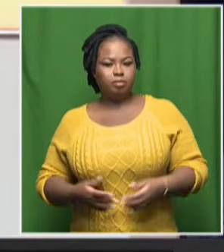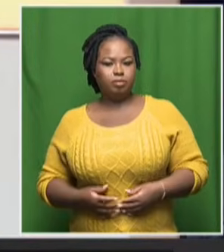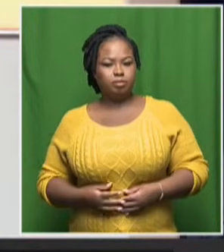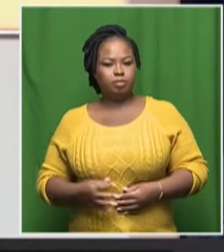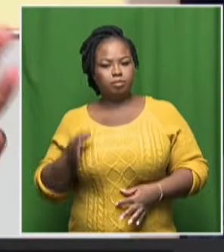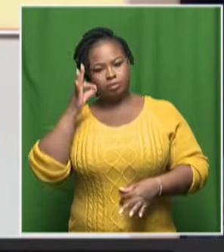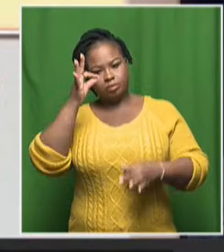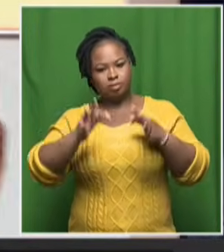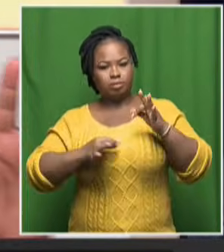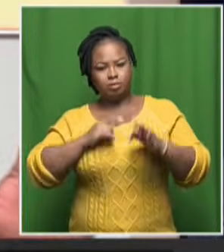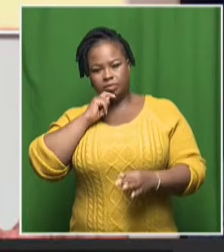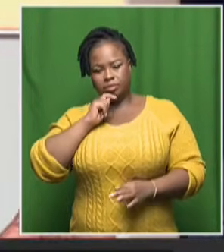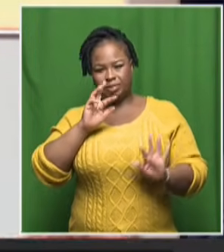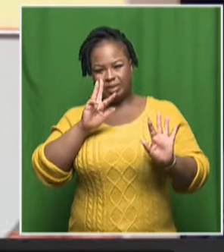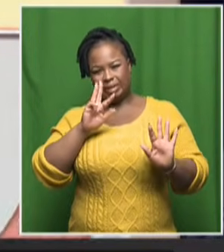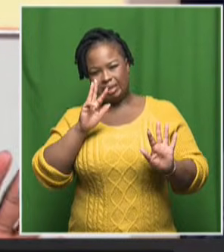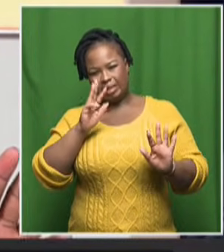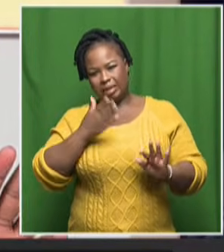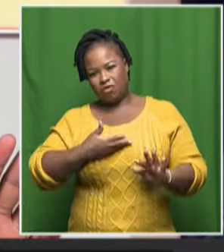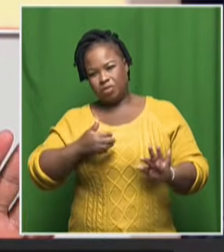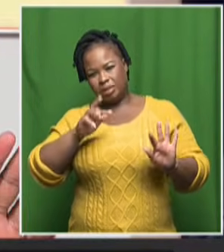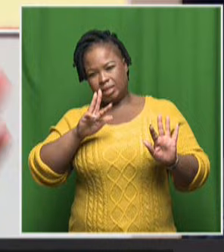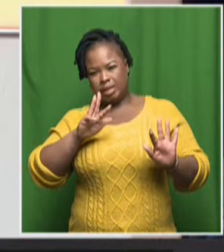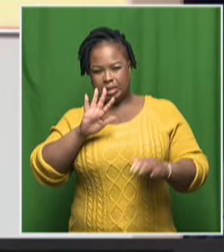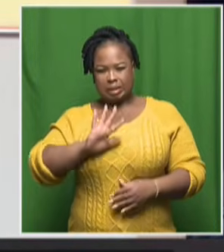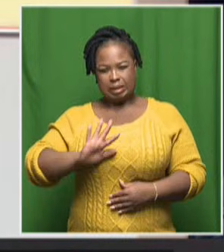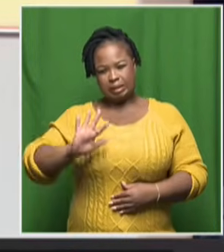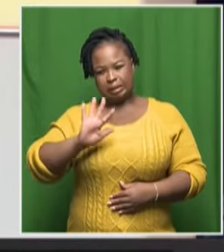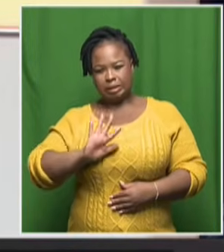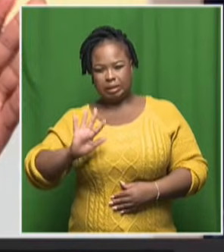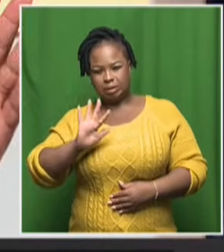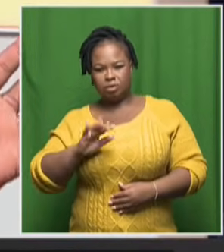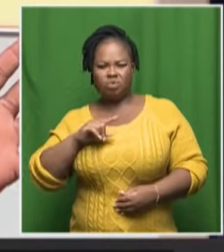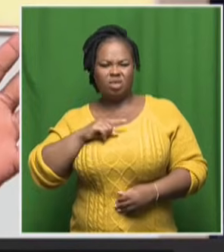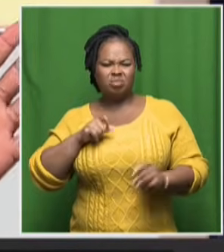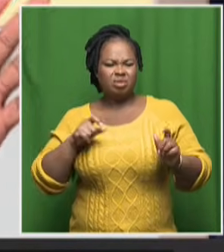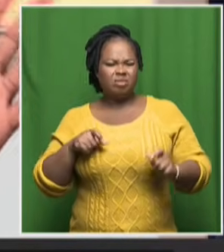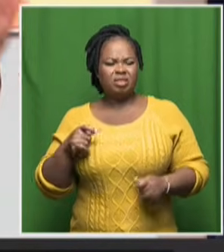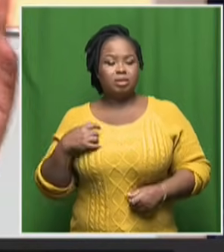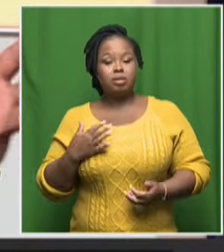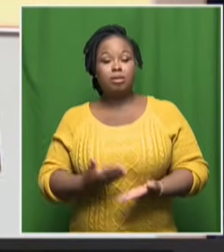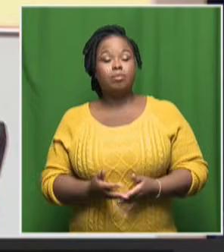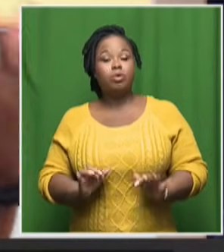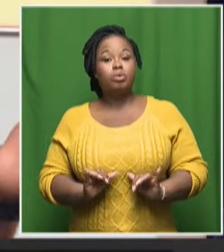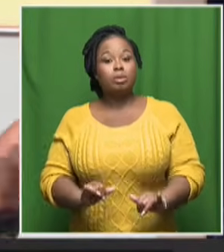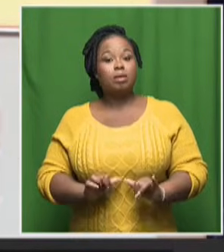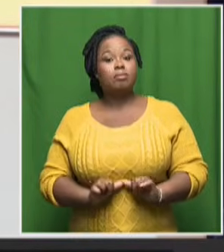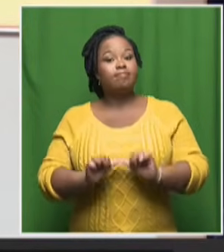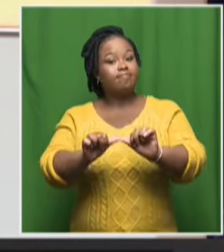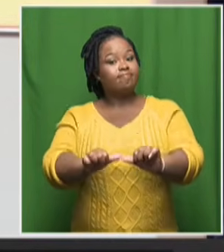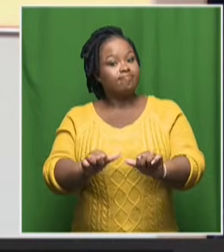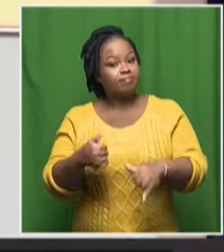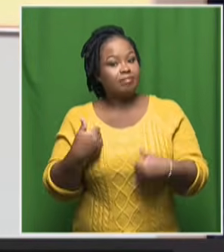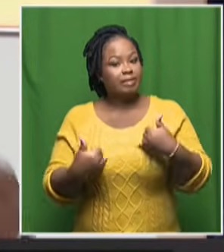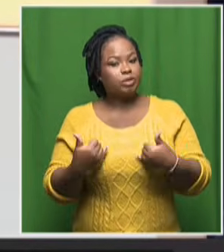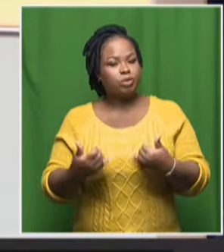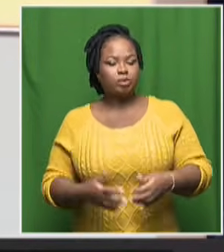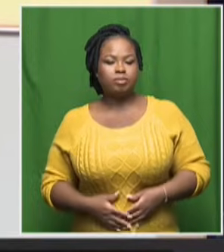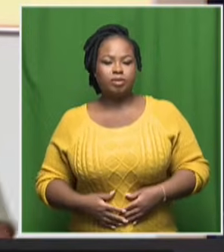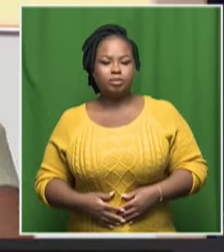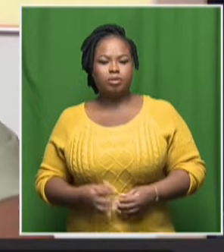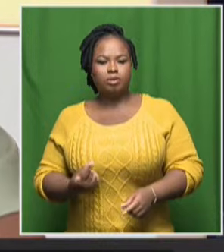through. And we try to finish off at 9:15, just so that, because people don't want to leave, you know? Like, I mean, I know.